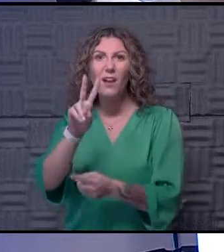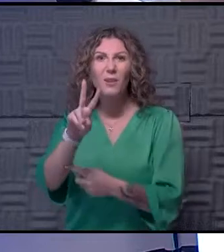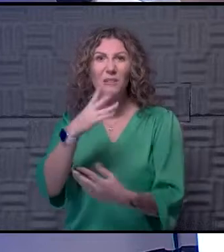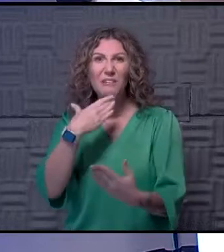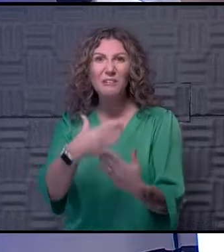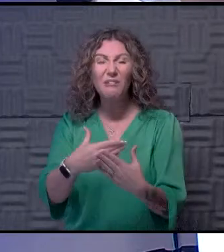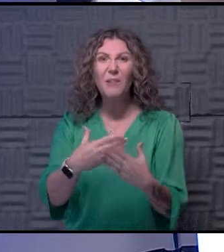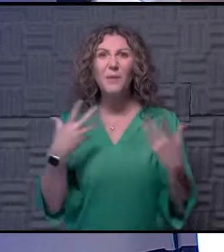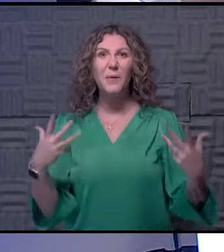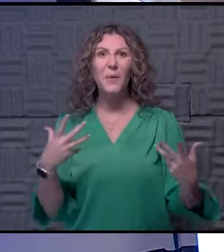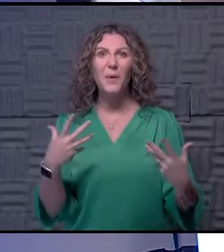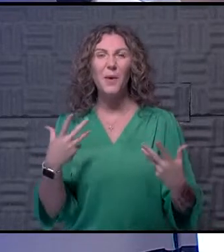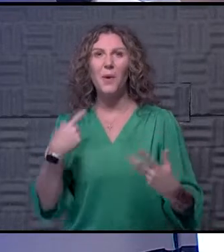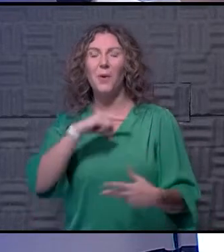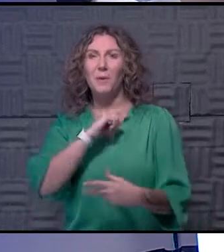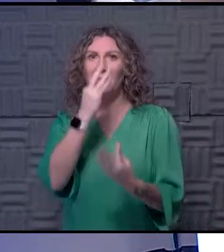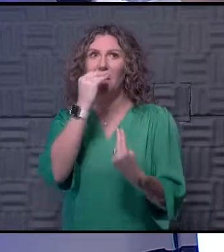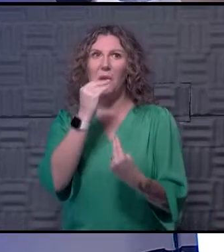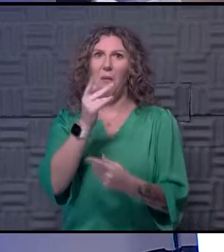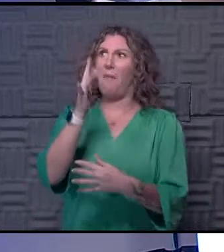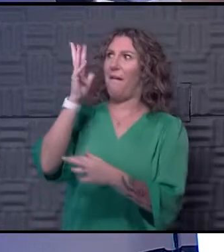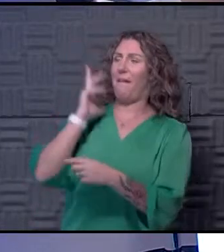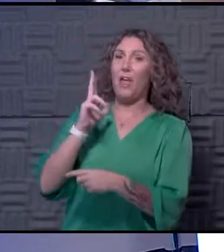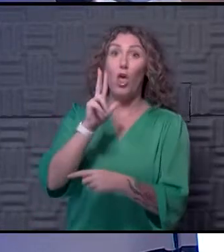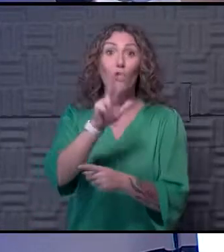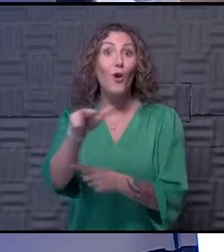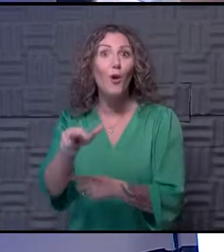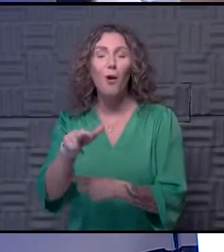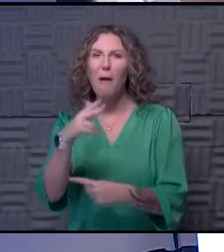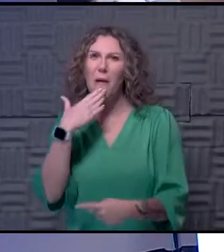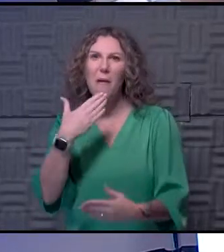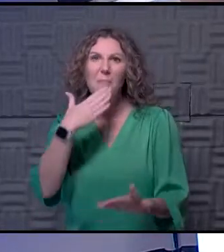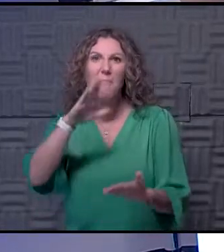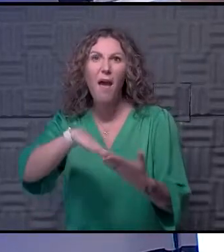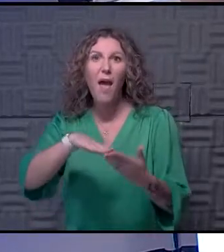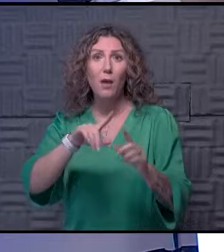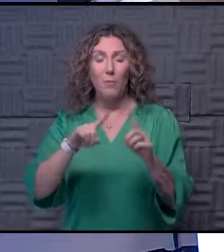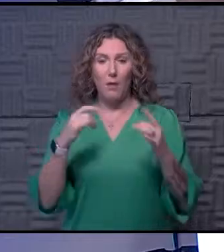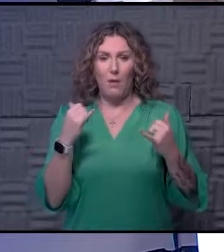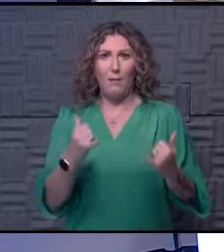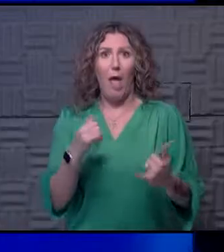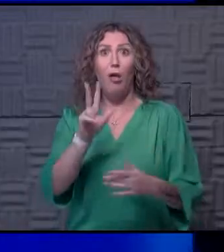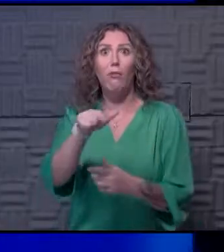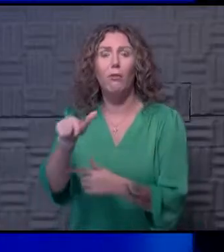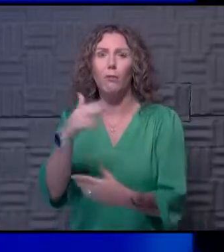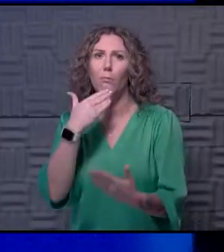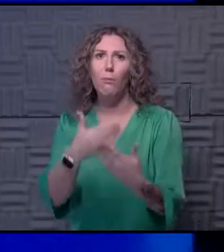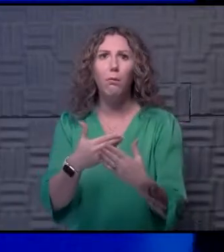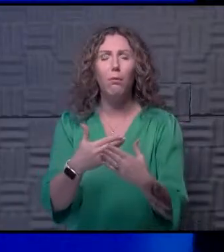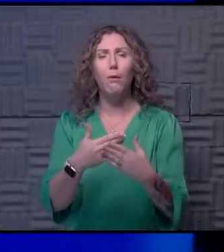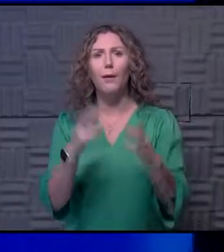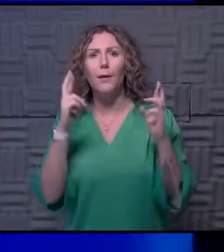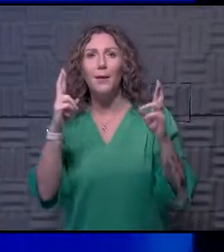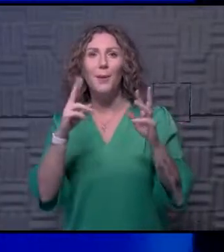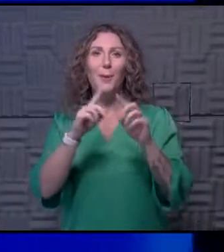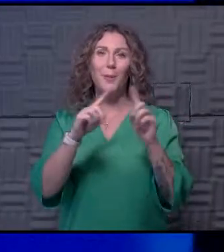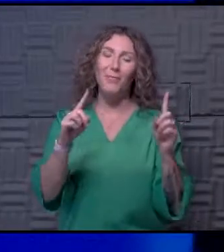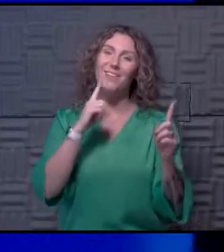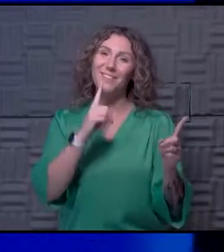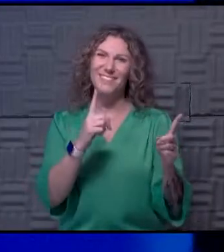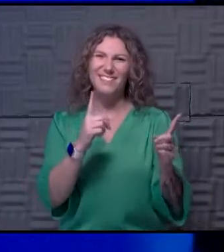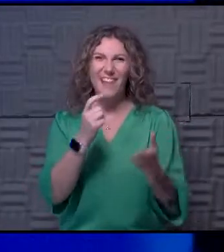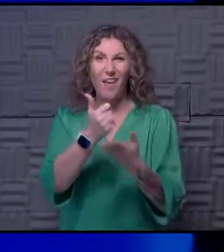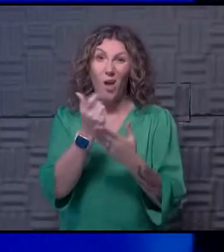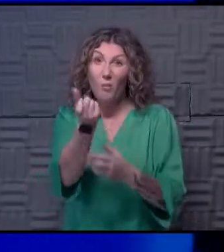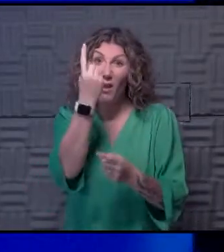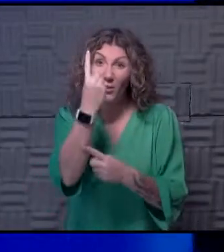like 33. Well, oh, that's bad. And now it's 82. Oh, that's good. So nothing like a little bit of framing to help you understand what's